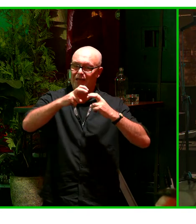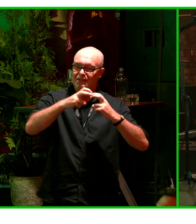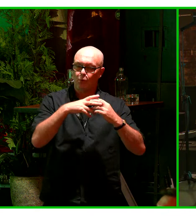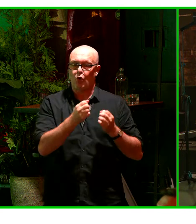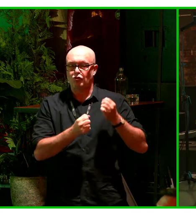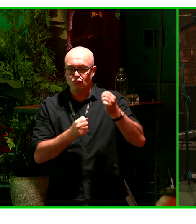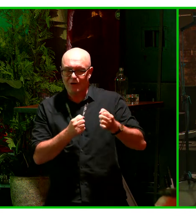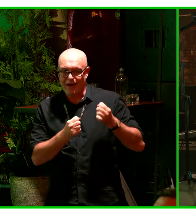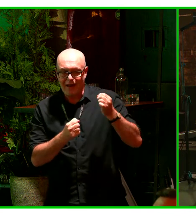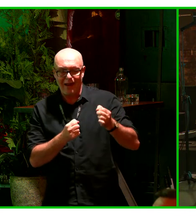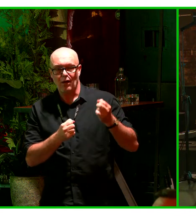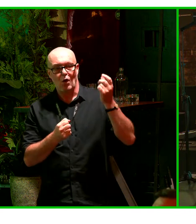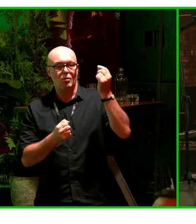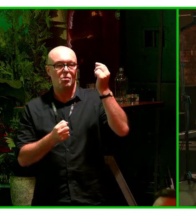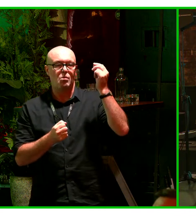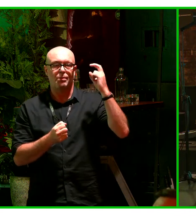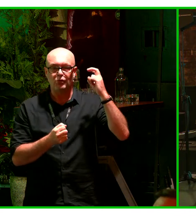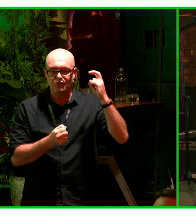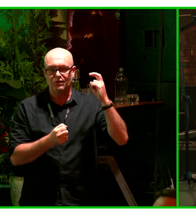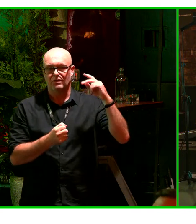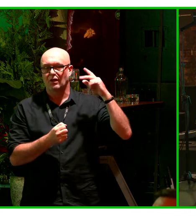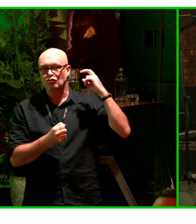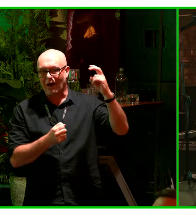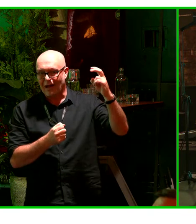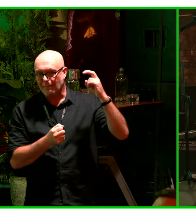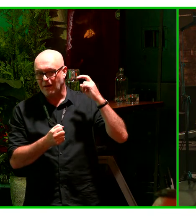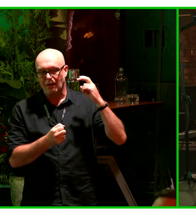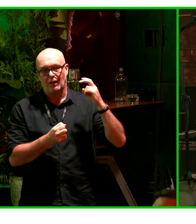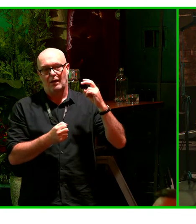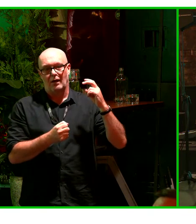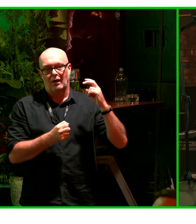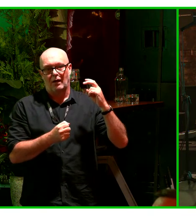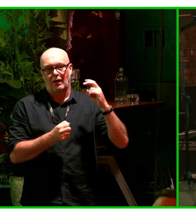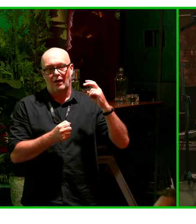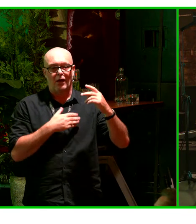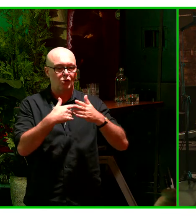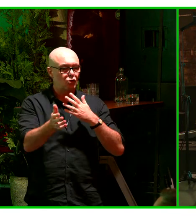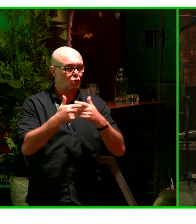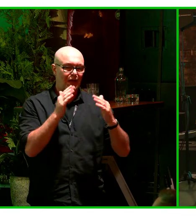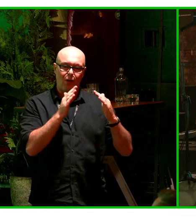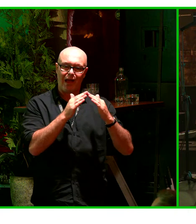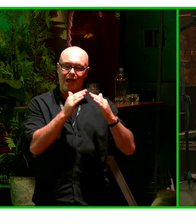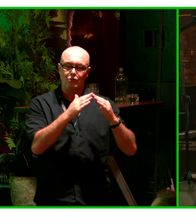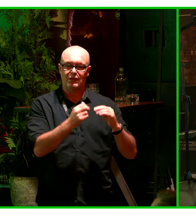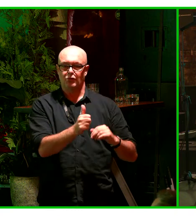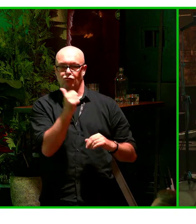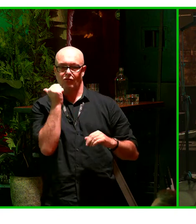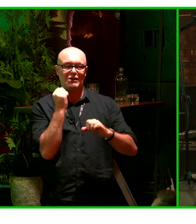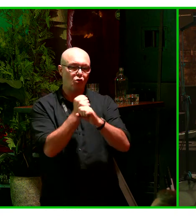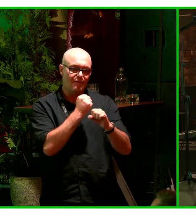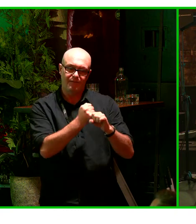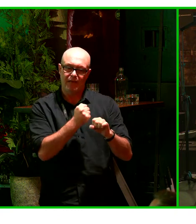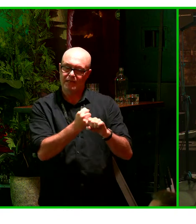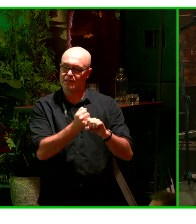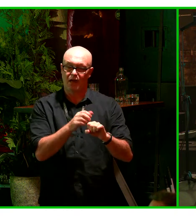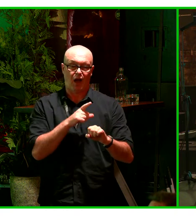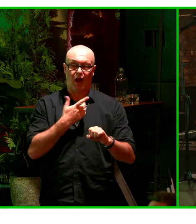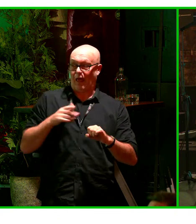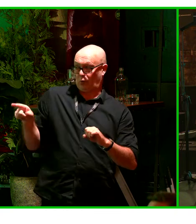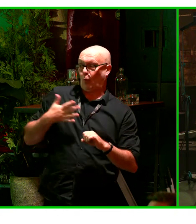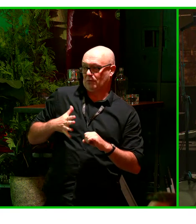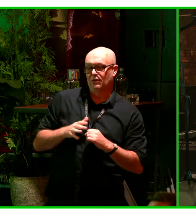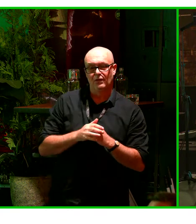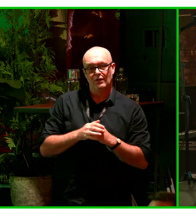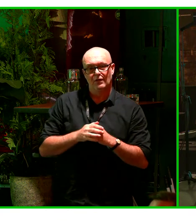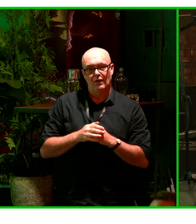of buses, of trams, to retrofit people's homes in the way that you want to do, so that those homes then